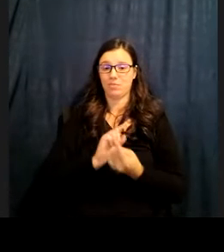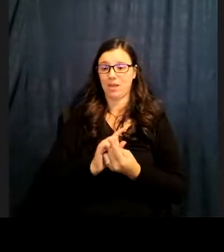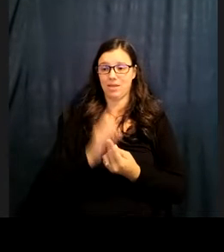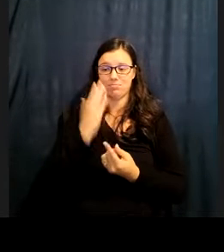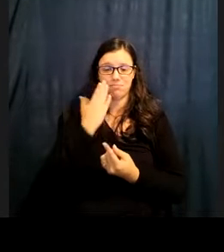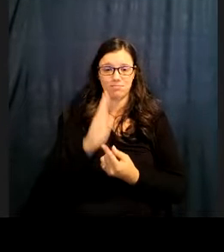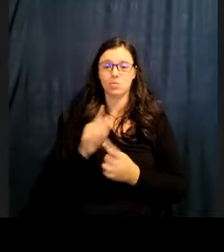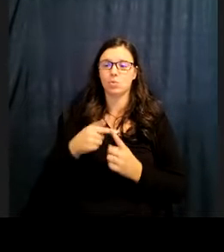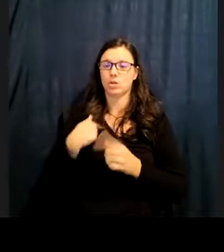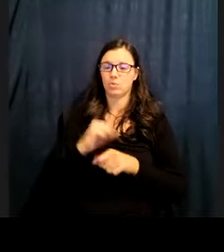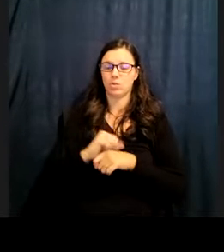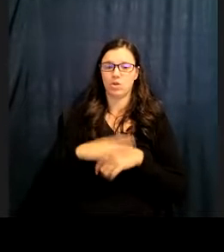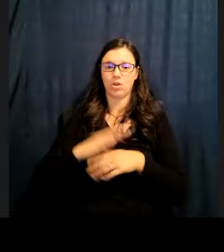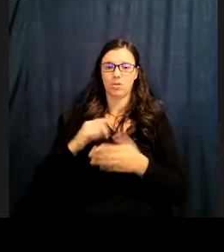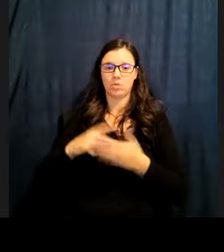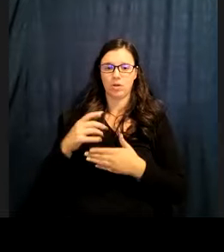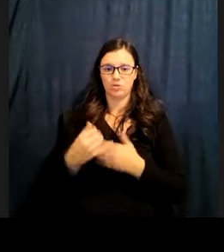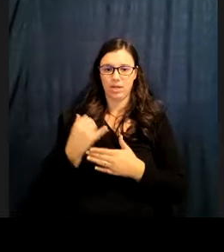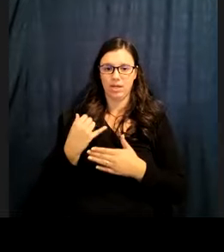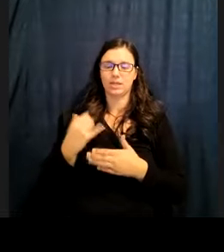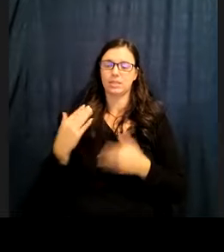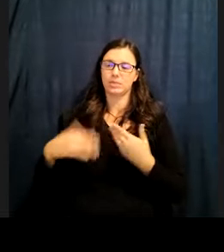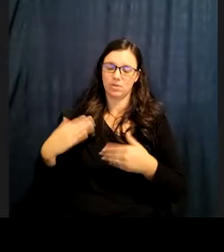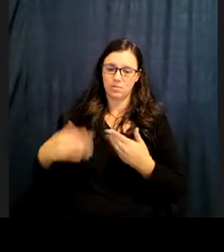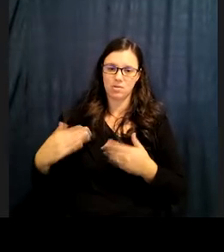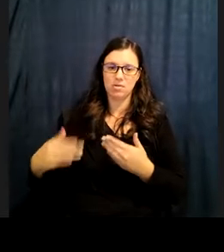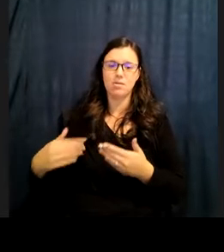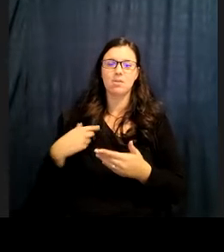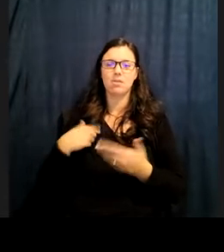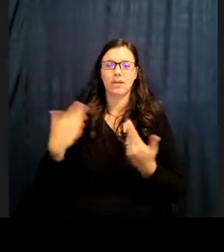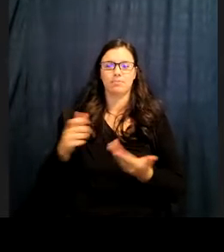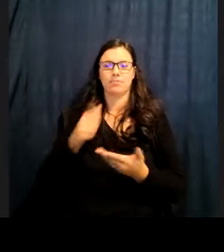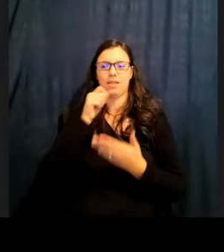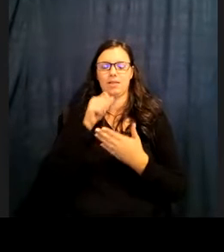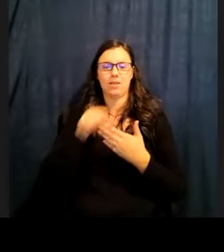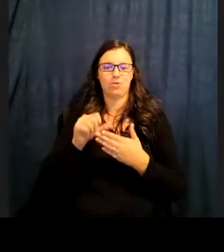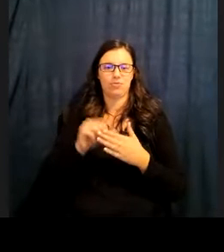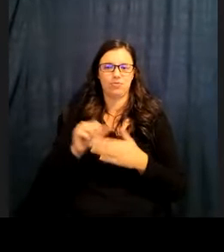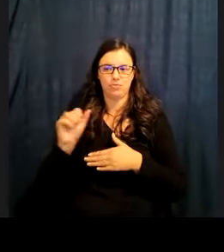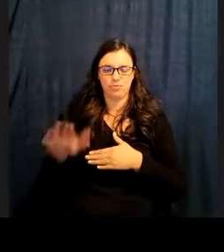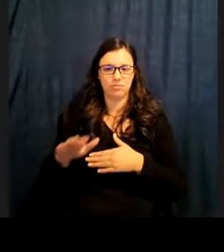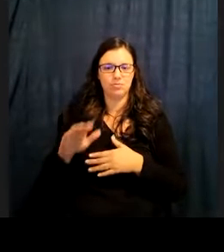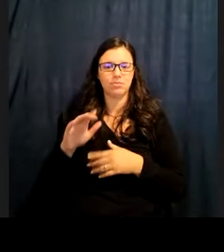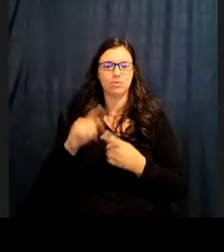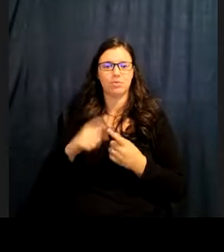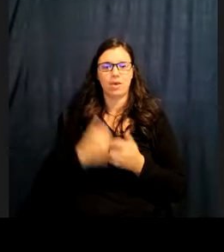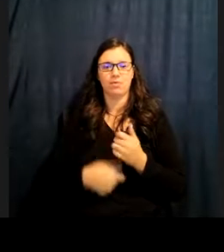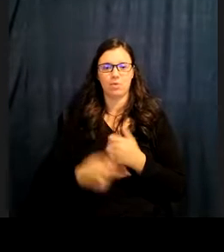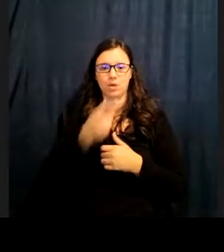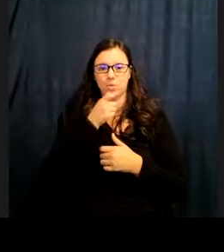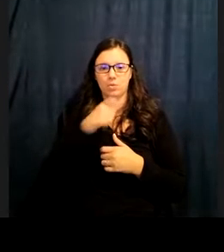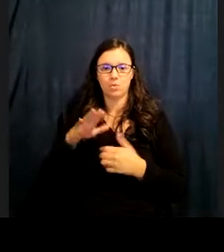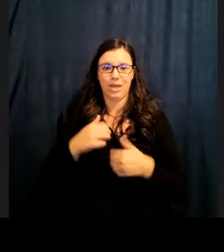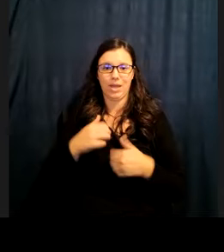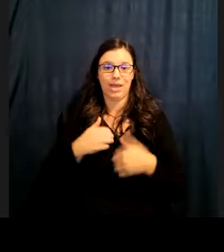when I was working on the project and it was coming along, I wrote a letter and sent it to everybody whose addresses I